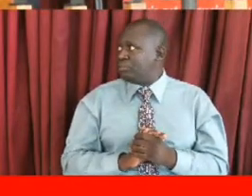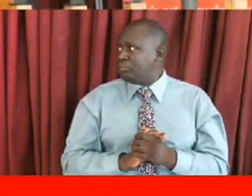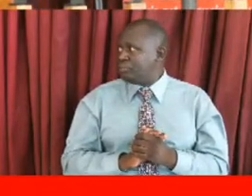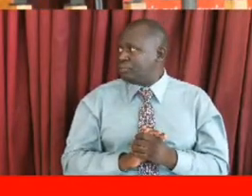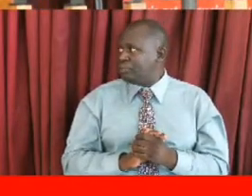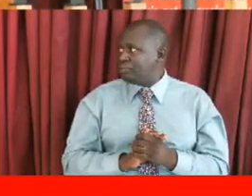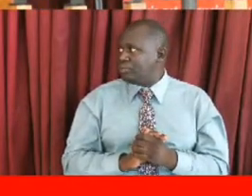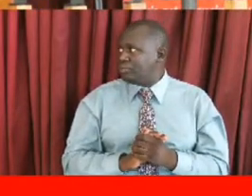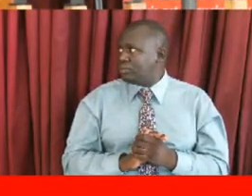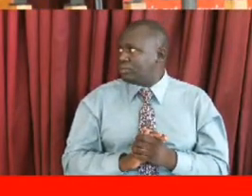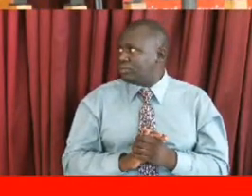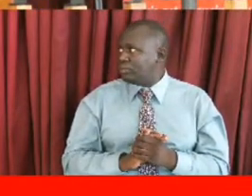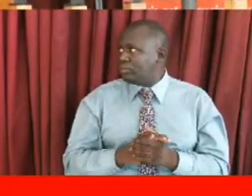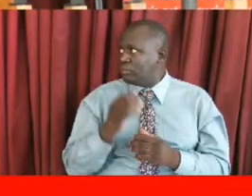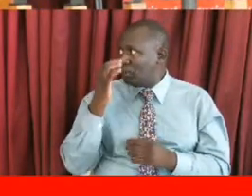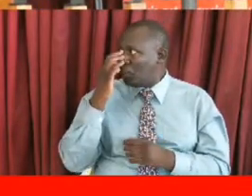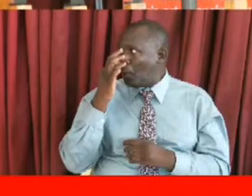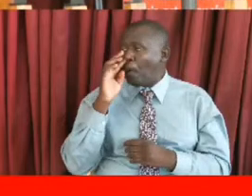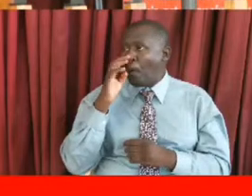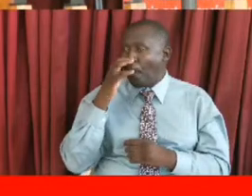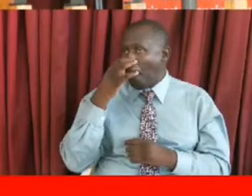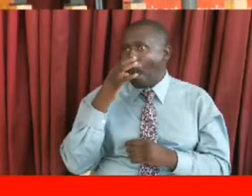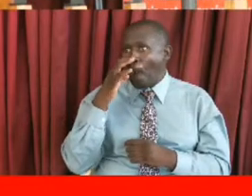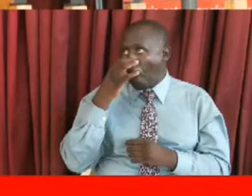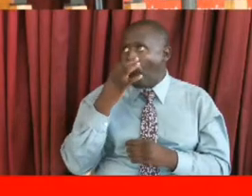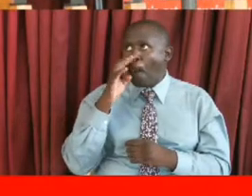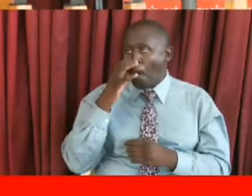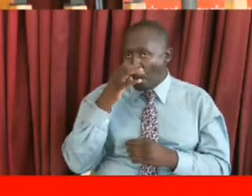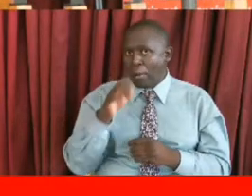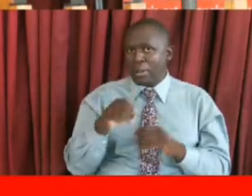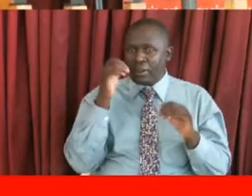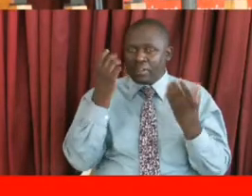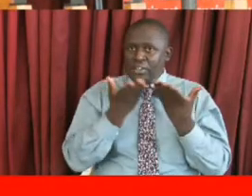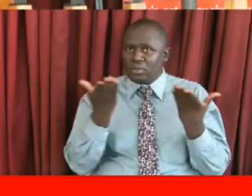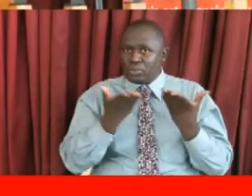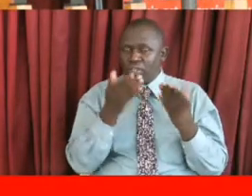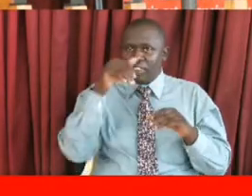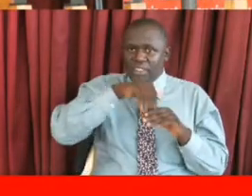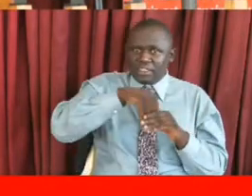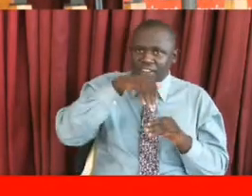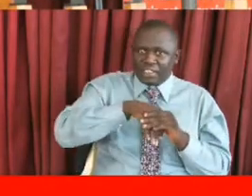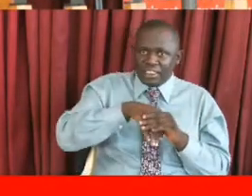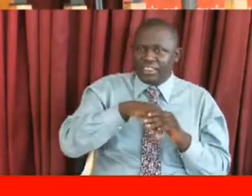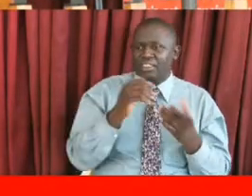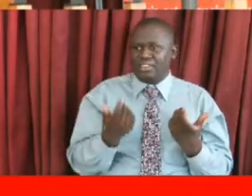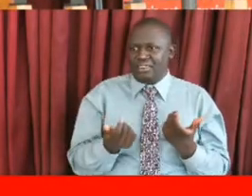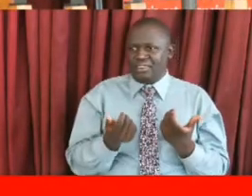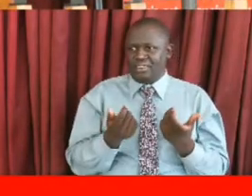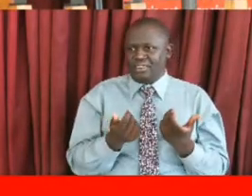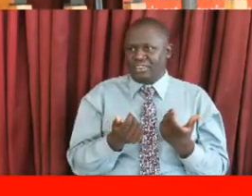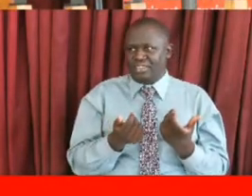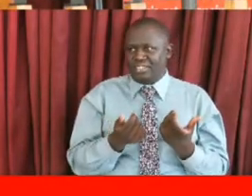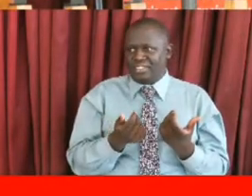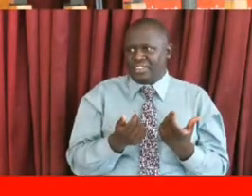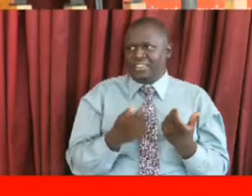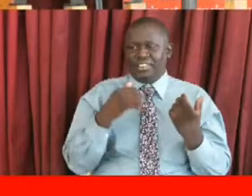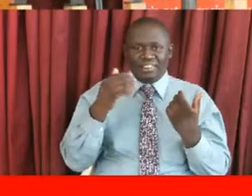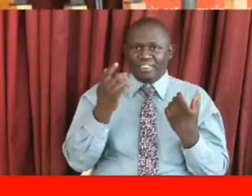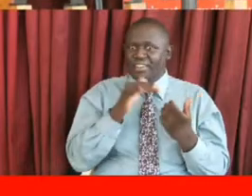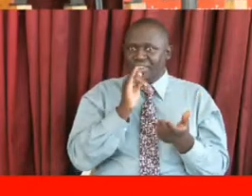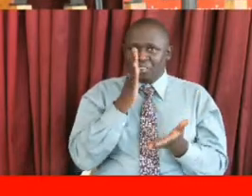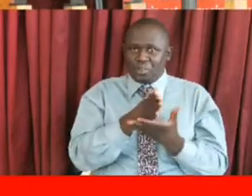to talk with he used to be kitchen cabinet every every